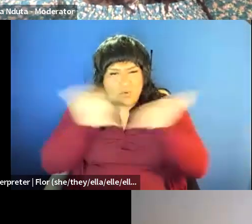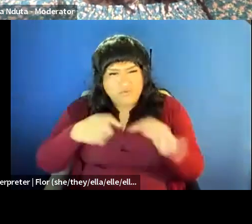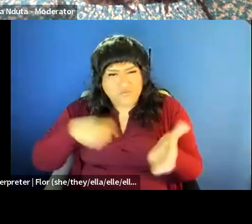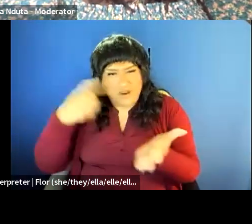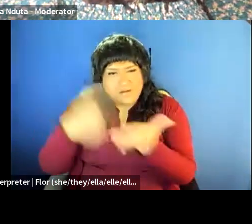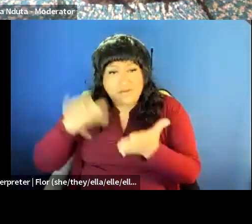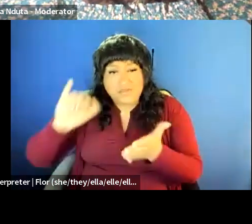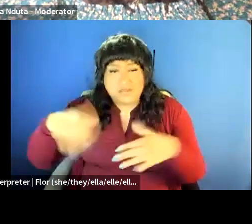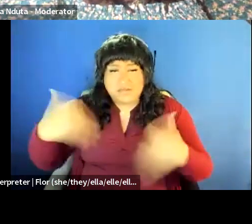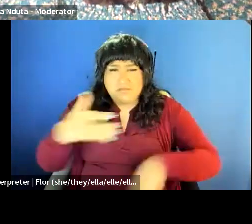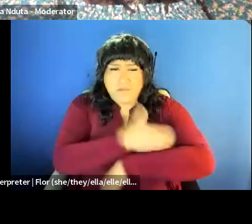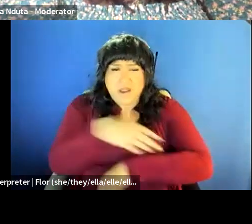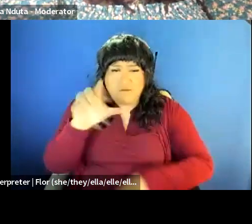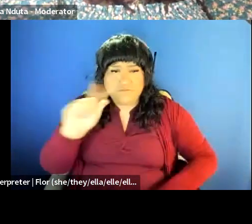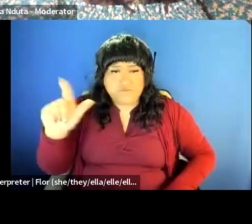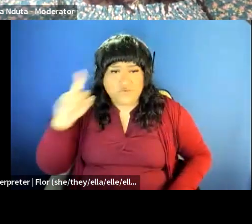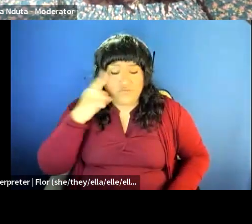control.